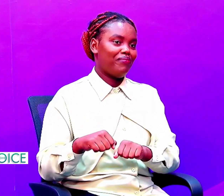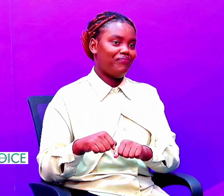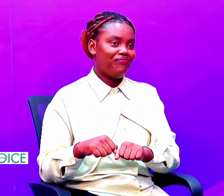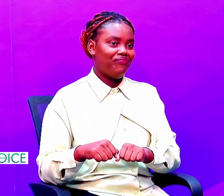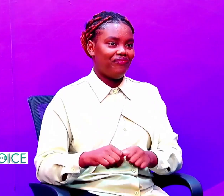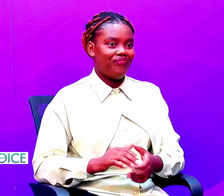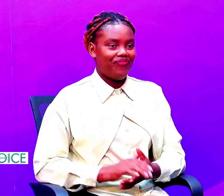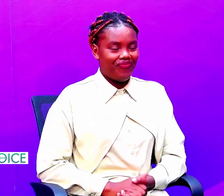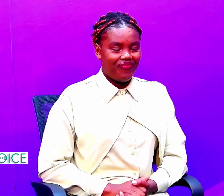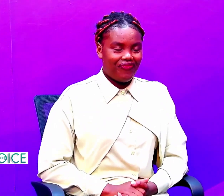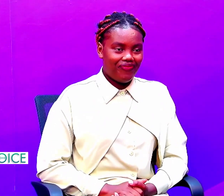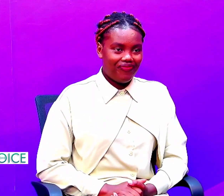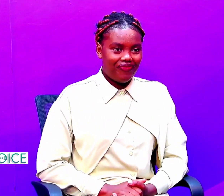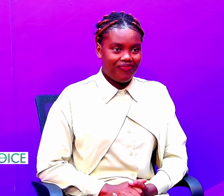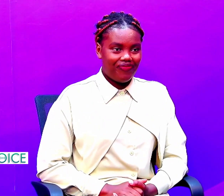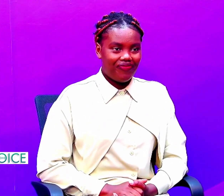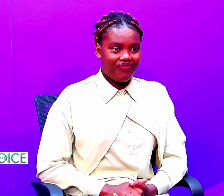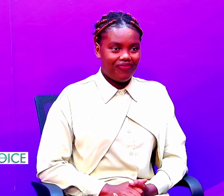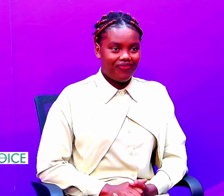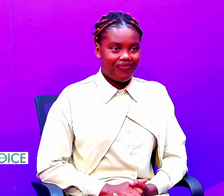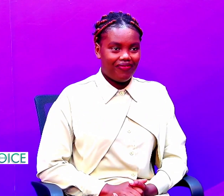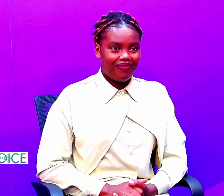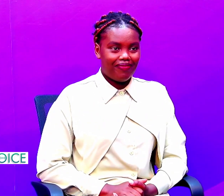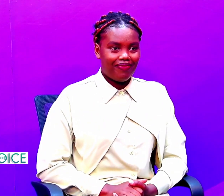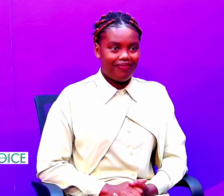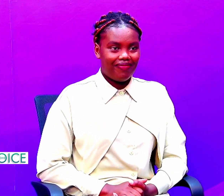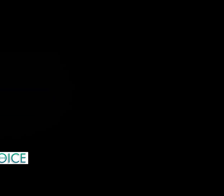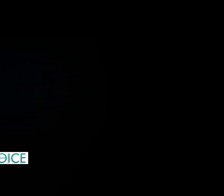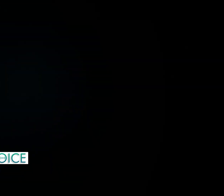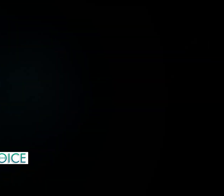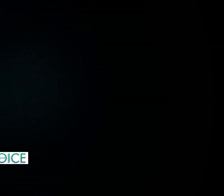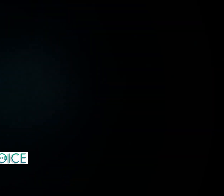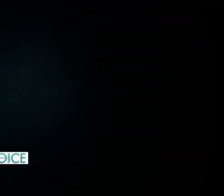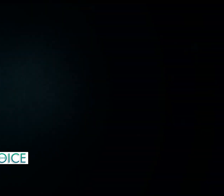about epilepsy. Stay tuned.